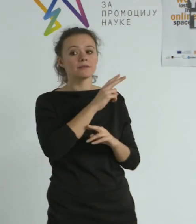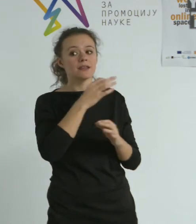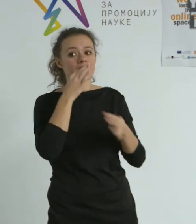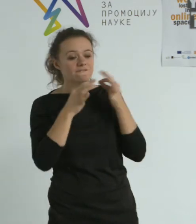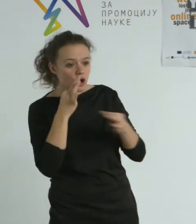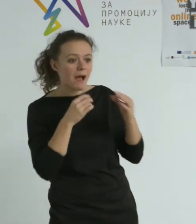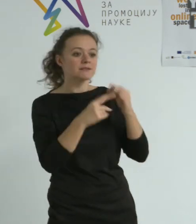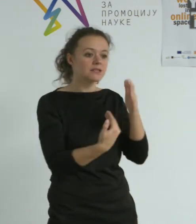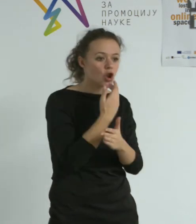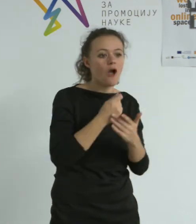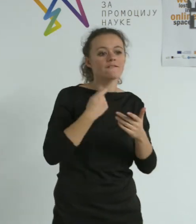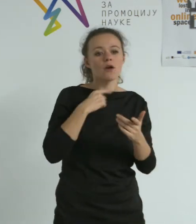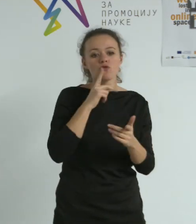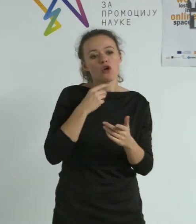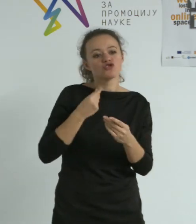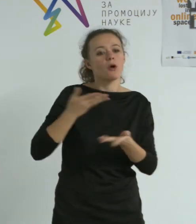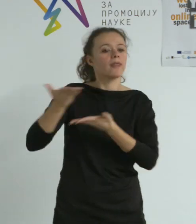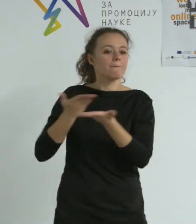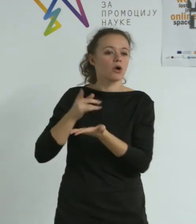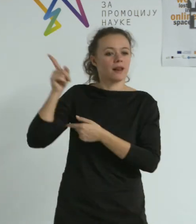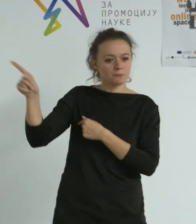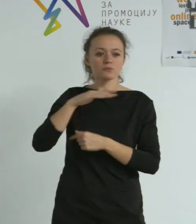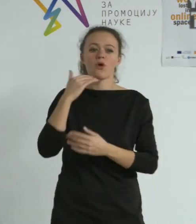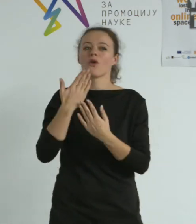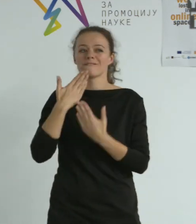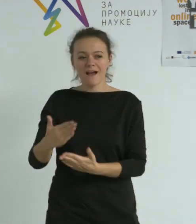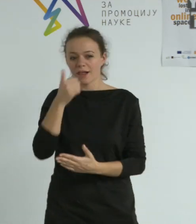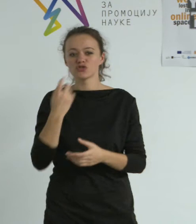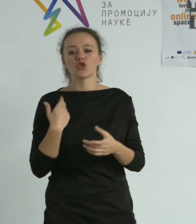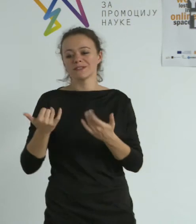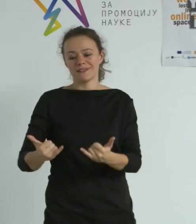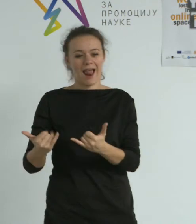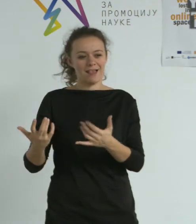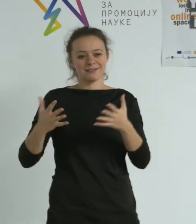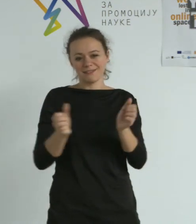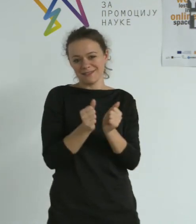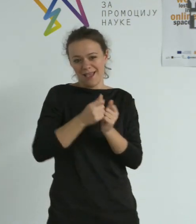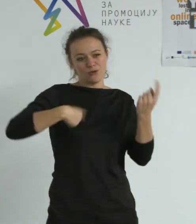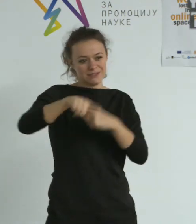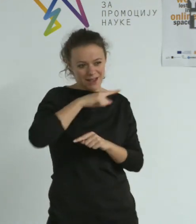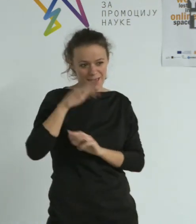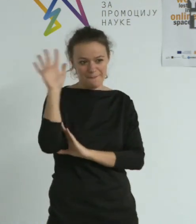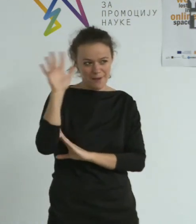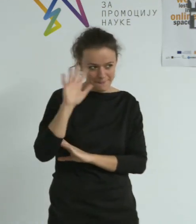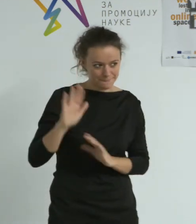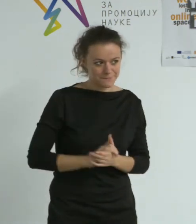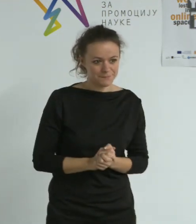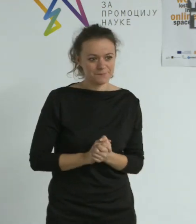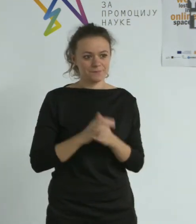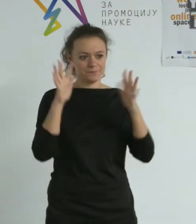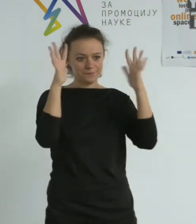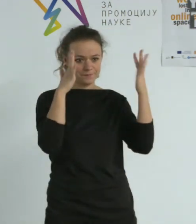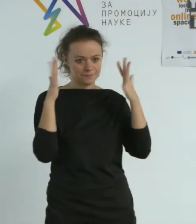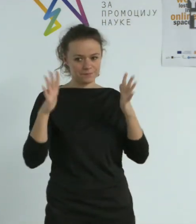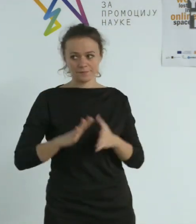can share with you. Thank you so much for joining us today. Bye-bye. You're welcome. Thank you.